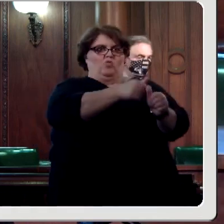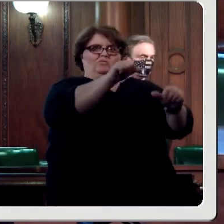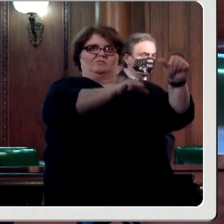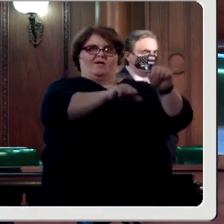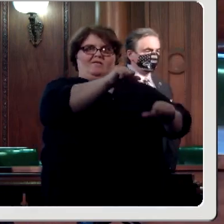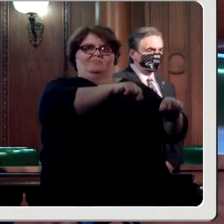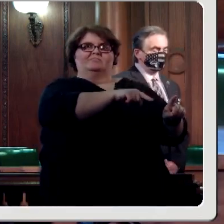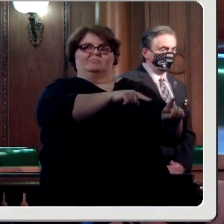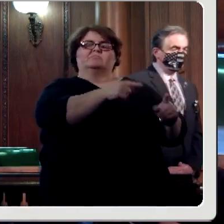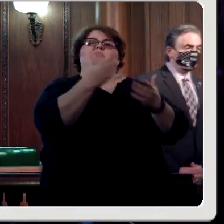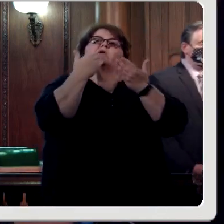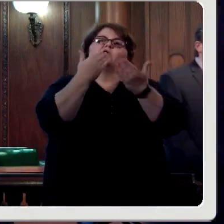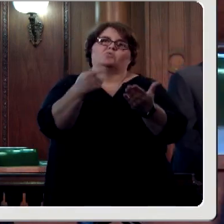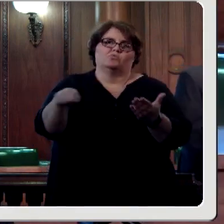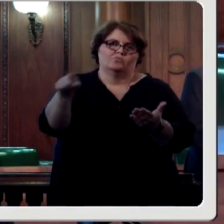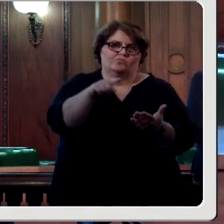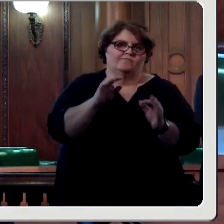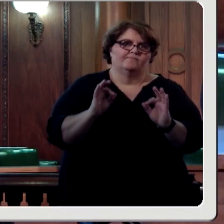Roose.